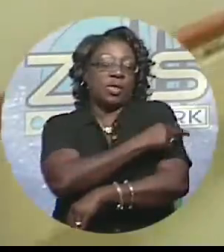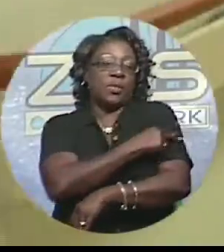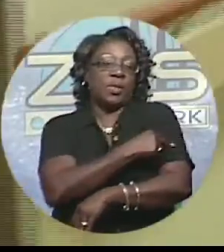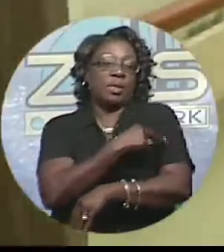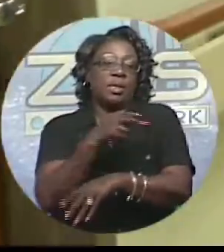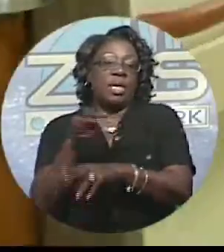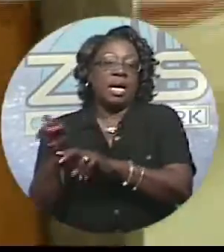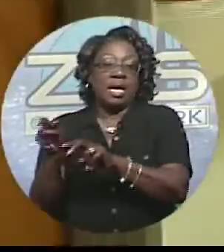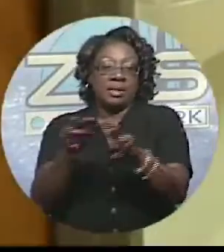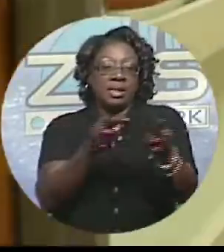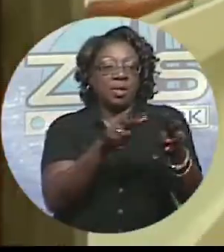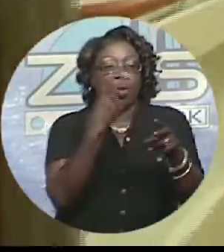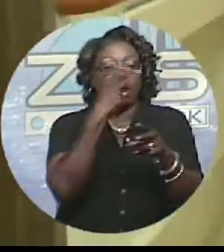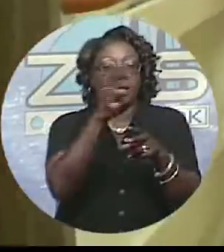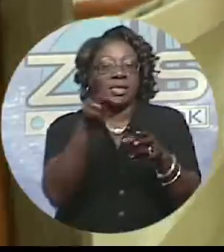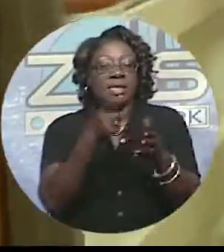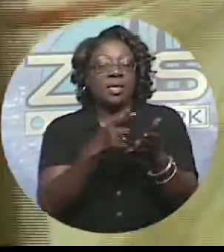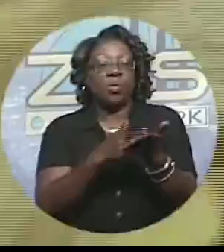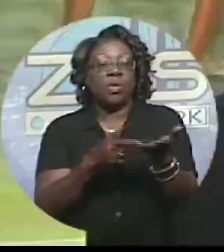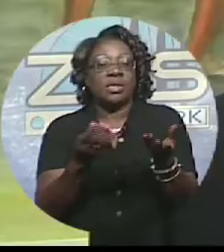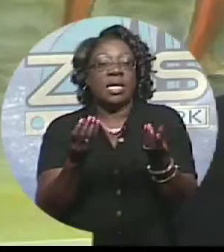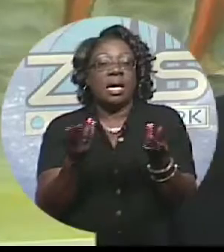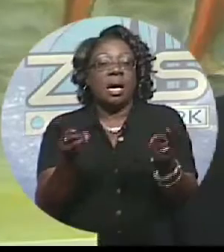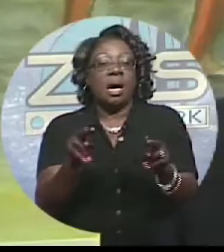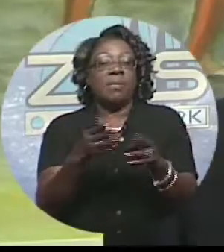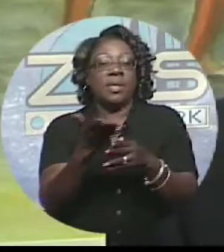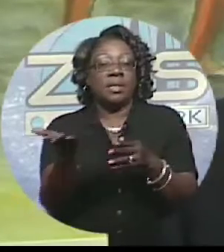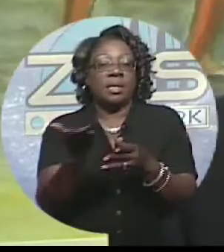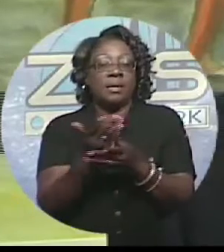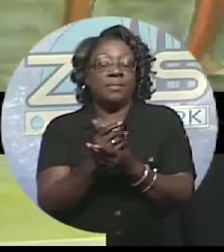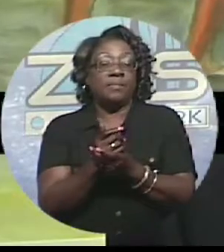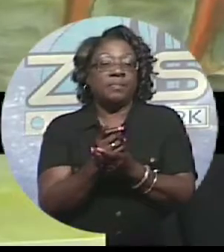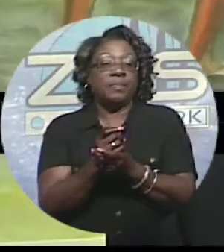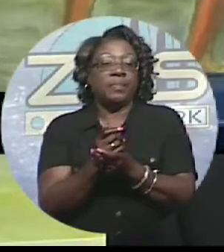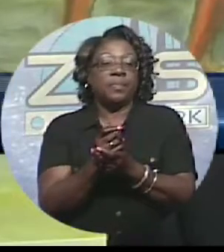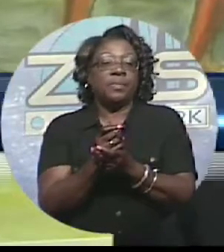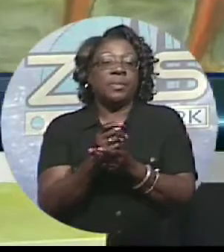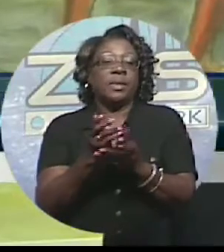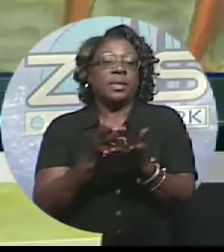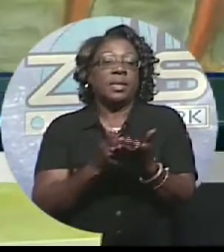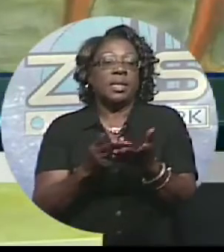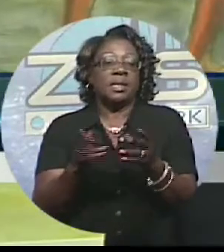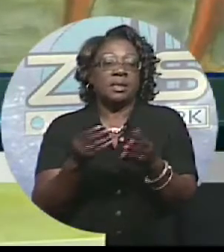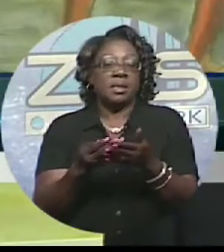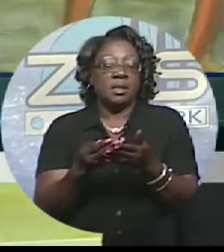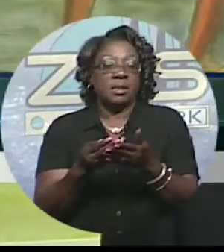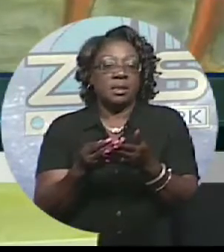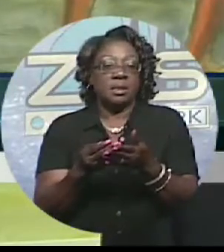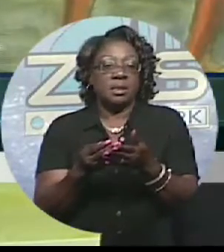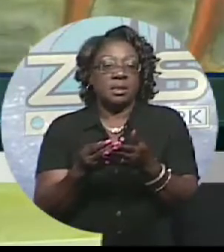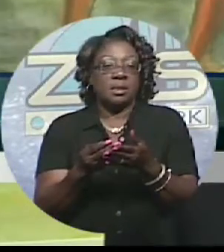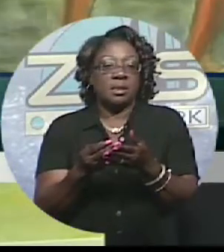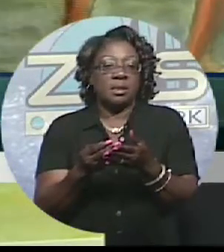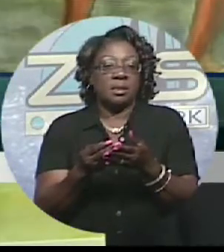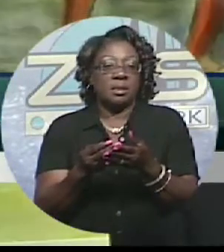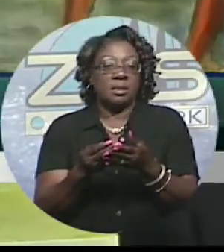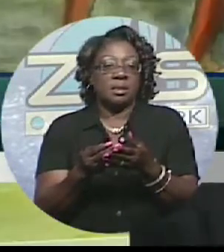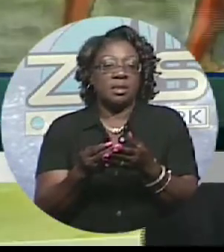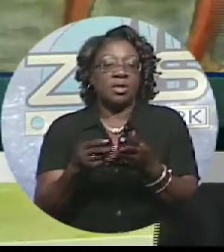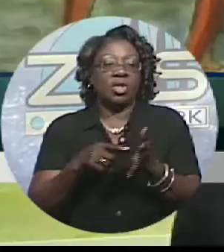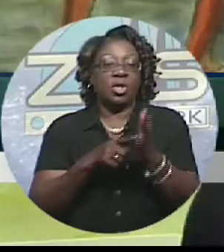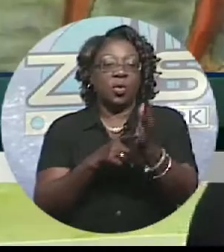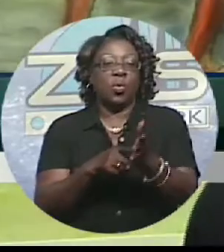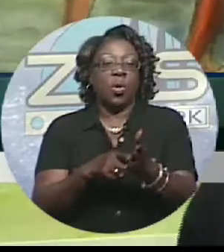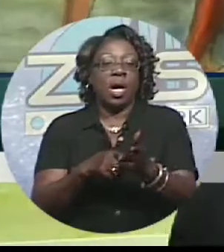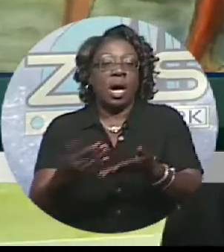speaker at the conference. It gives me particular pleasure to accompany her on this tour to our critical care block. You